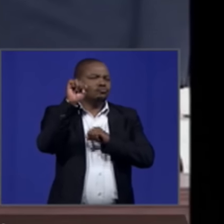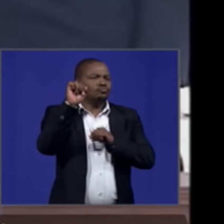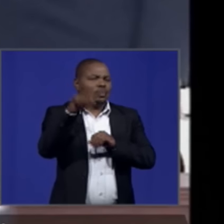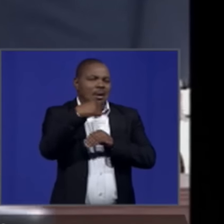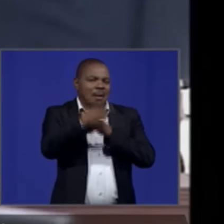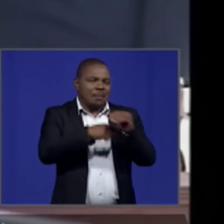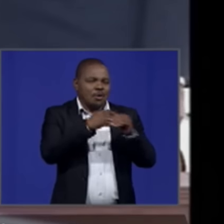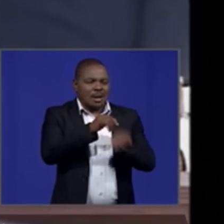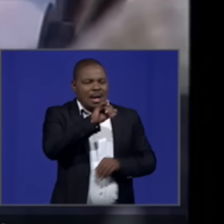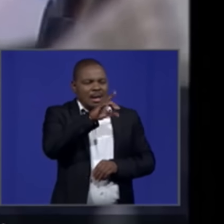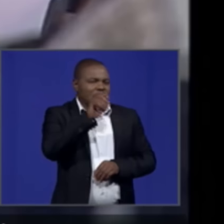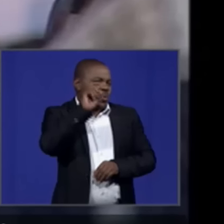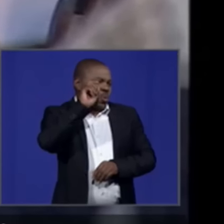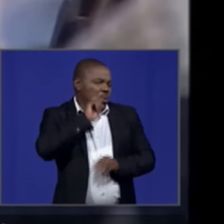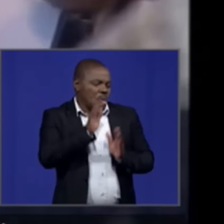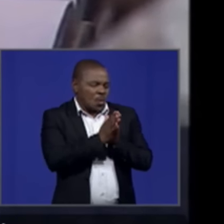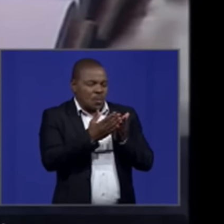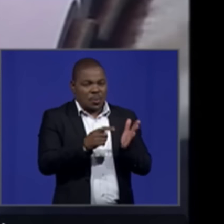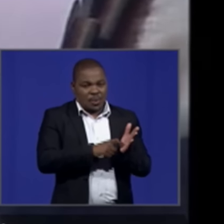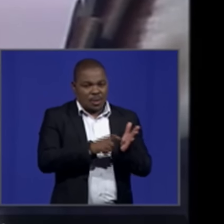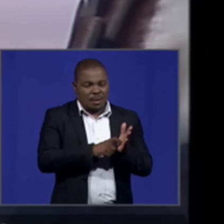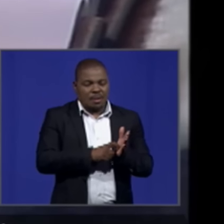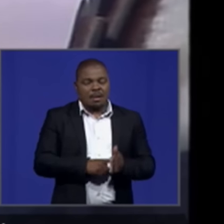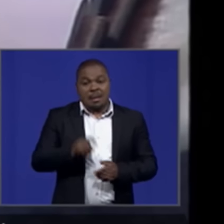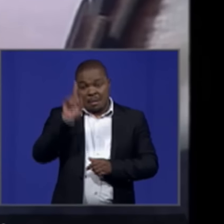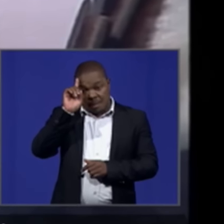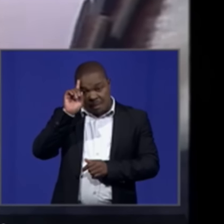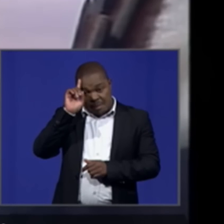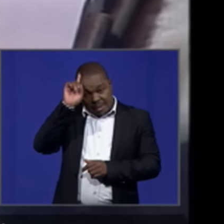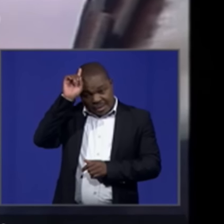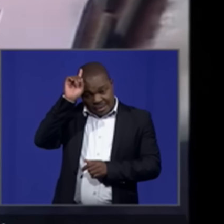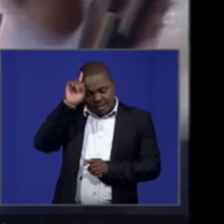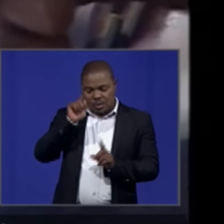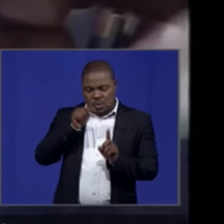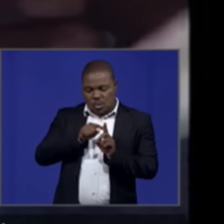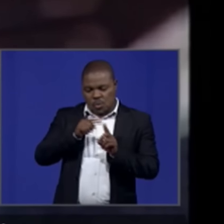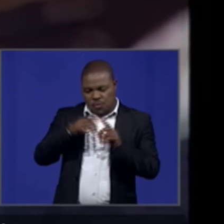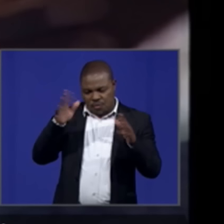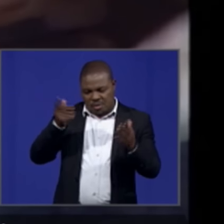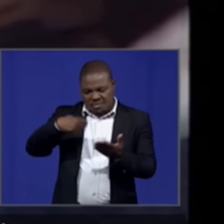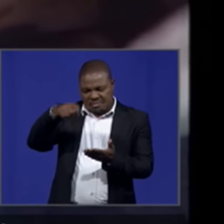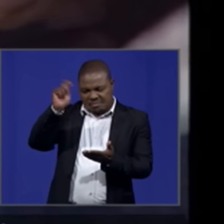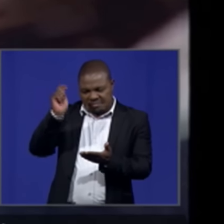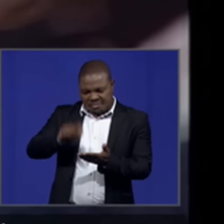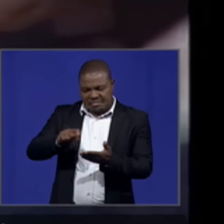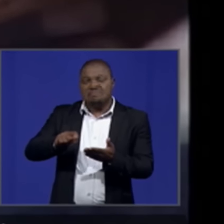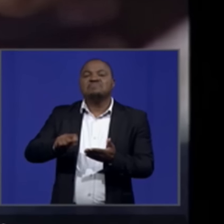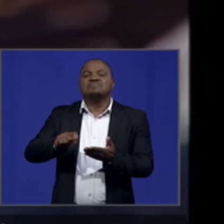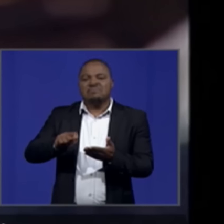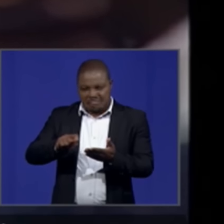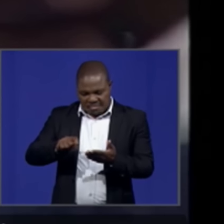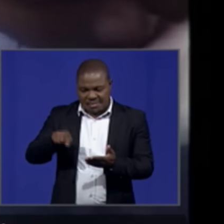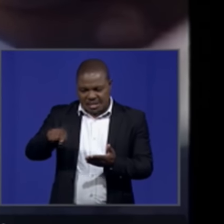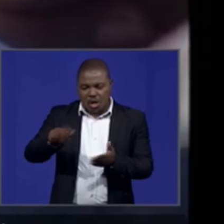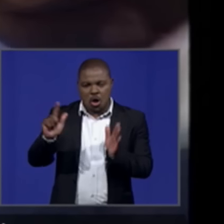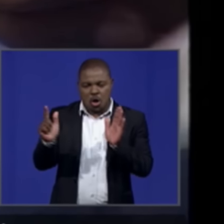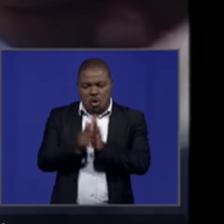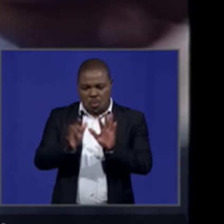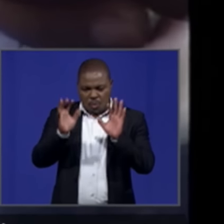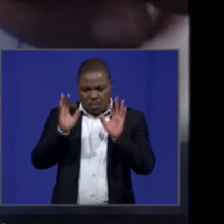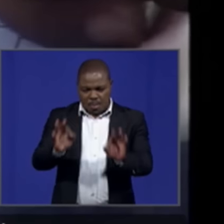wa makwaloitshupo wa tlhaolele. Nelson Mandela o ne a saena molaotheo go nna molao fano. O